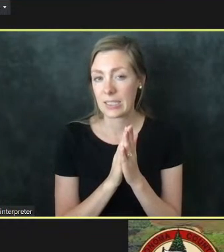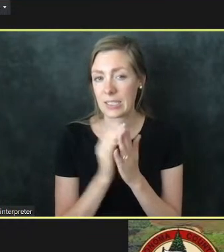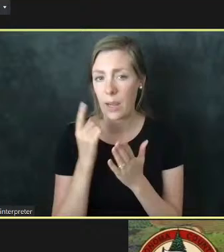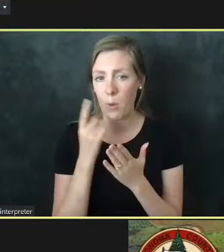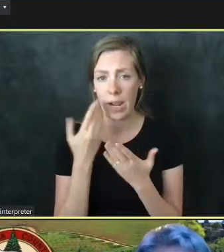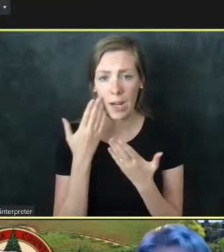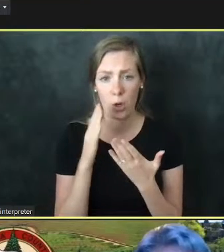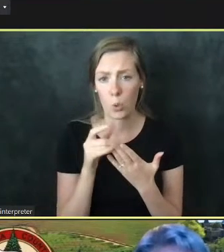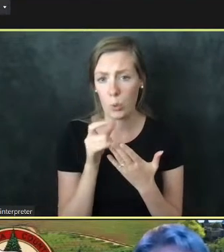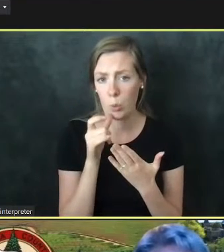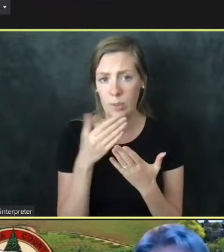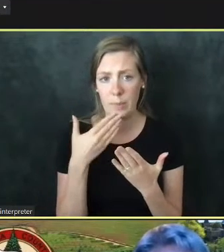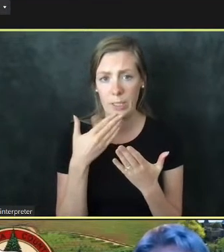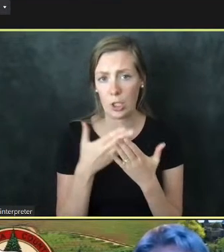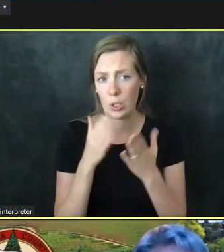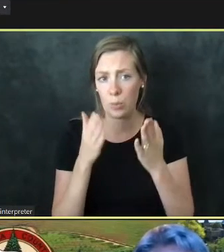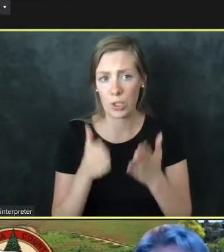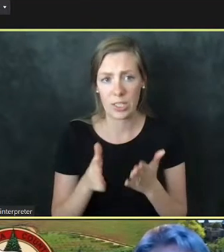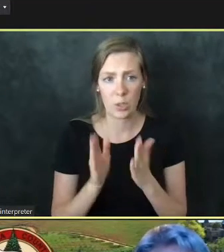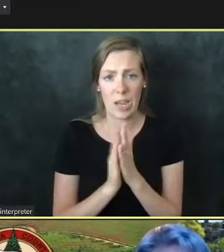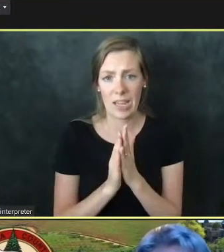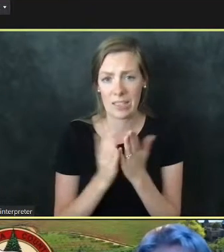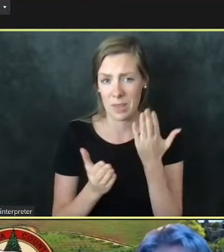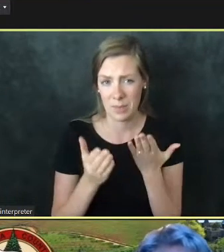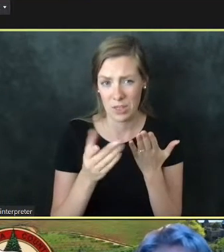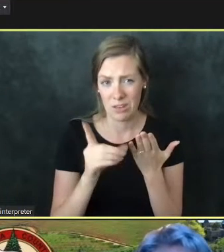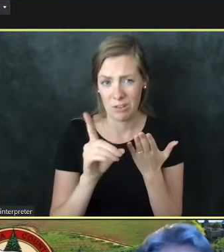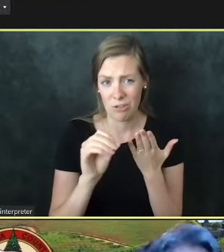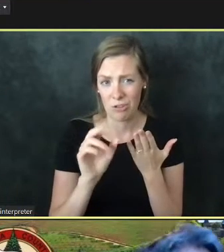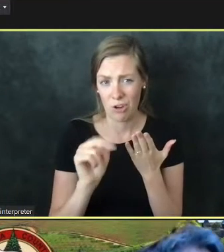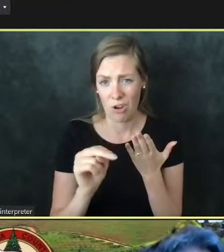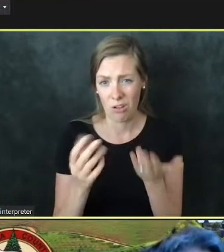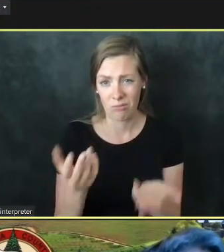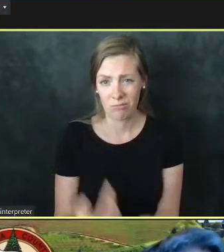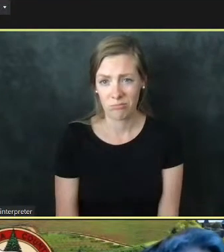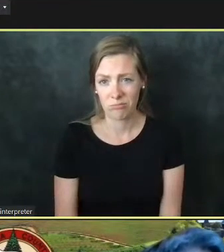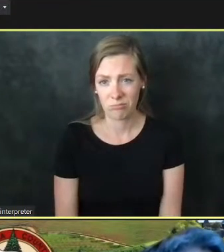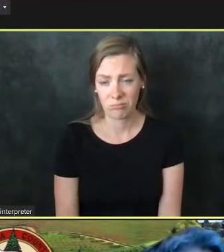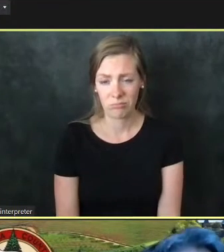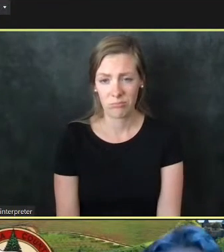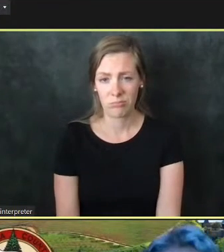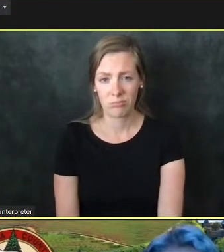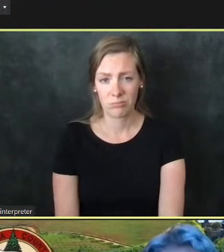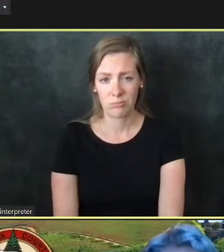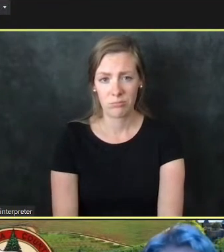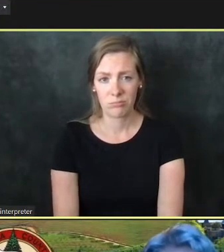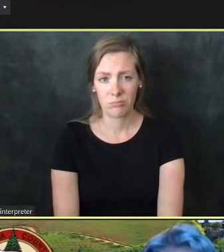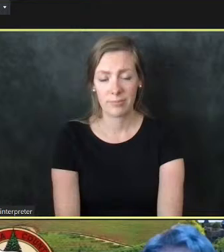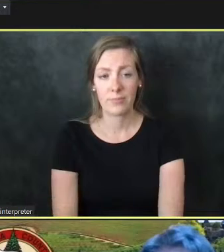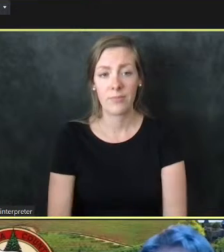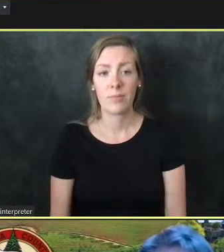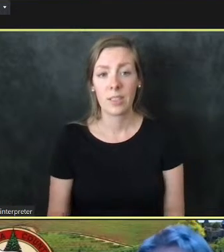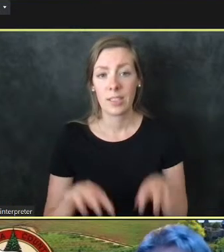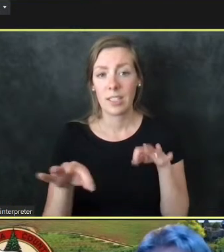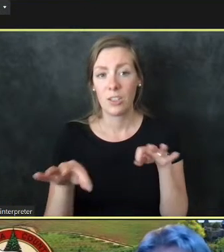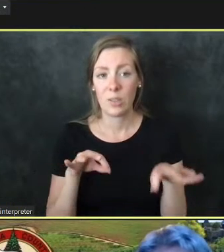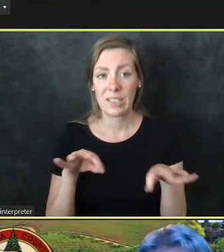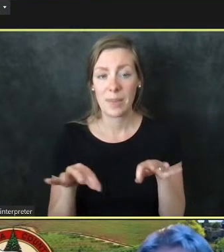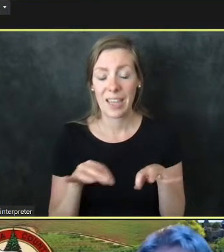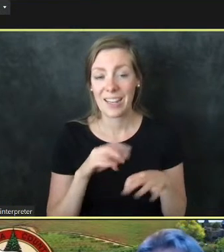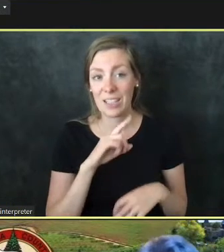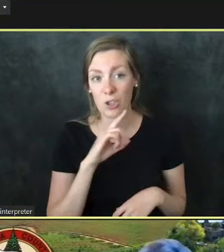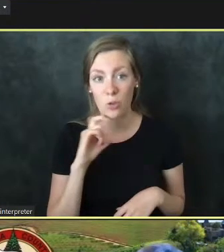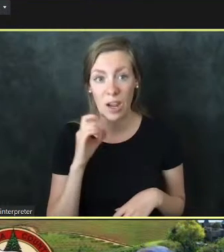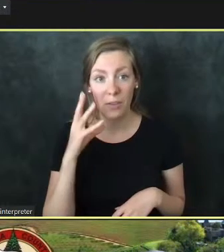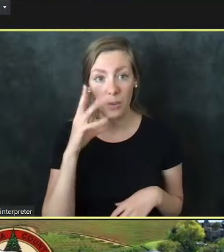would be pues, the appropriate person, maybe Don or Chris. Can we talk about the extraordinary drought,